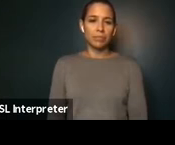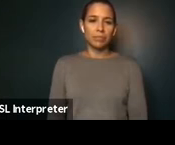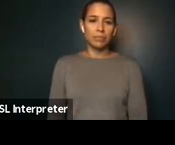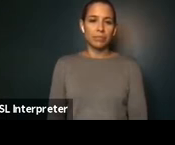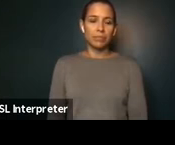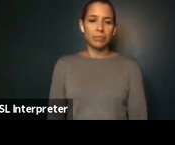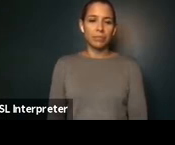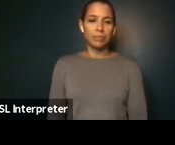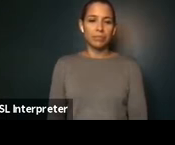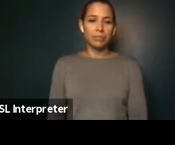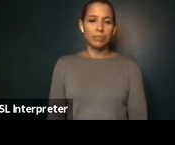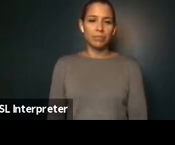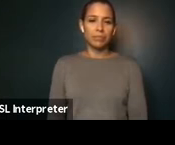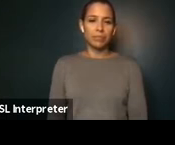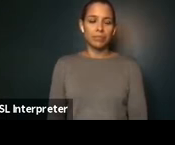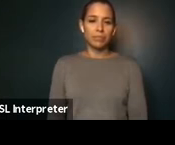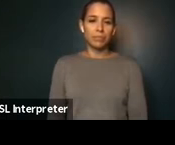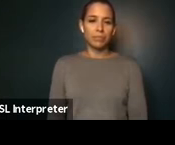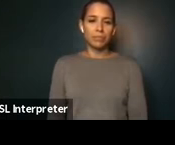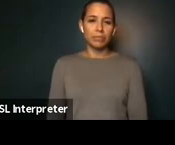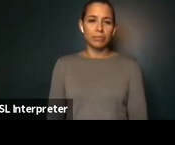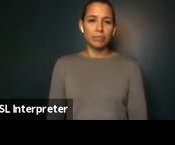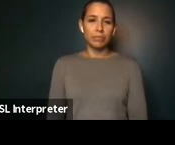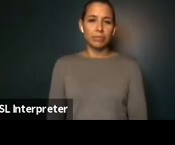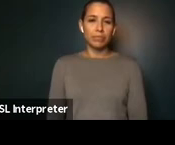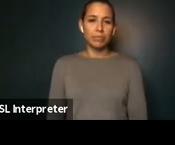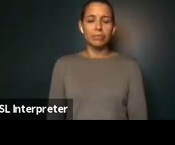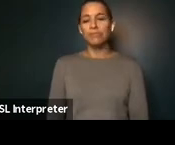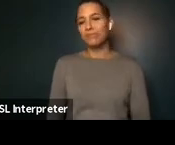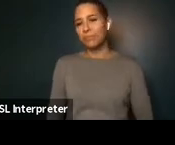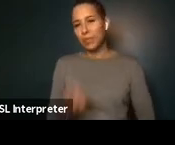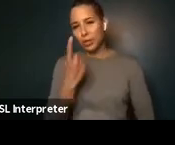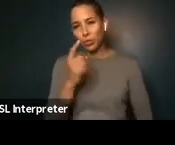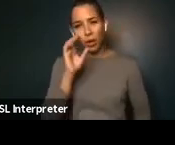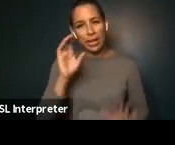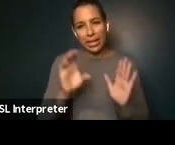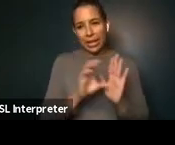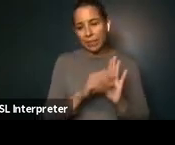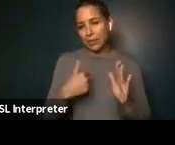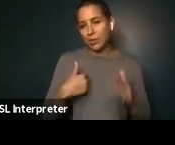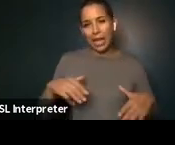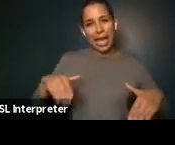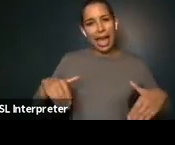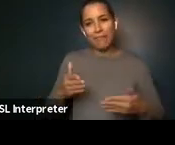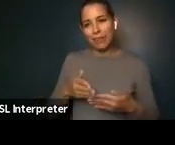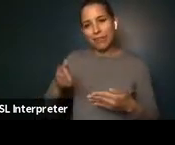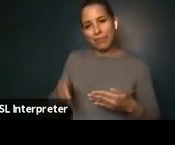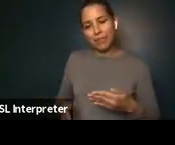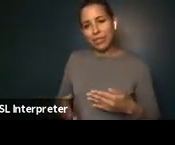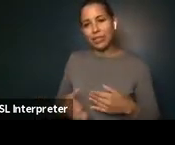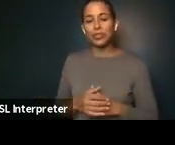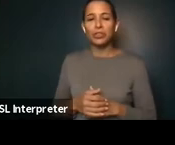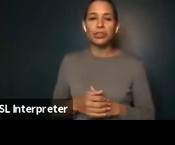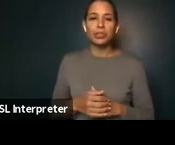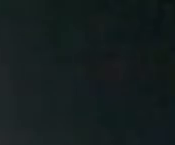And there's one that I actually still haven't completed because it's happening. It's happening. So,